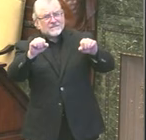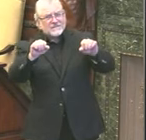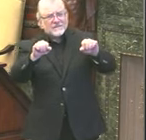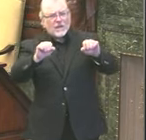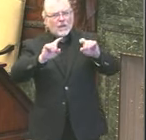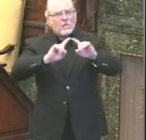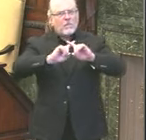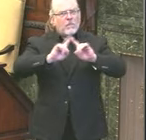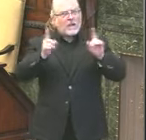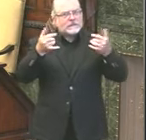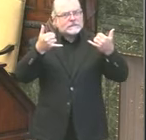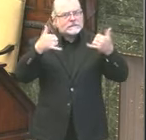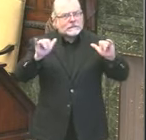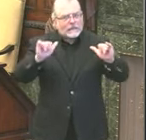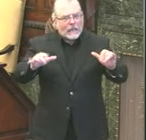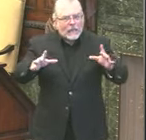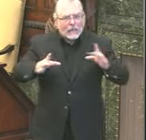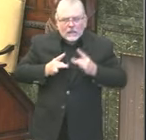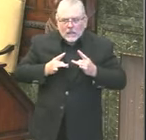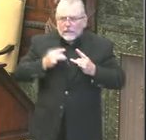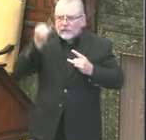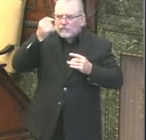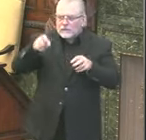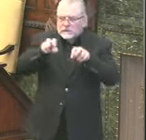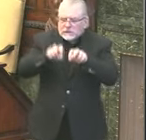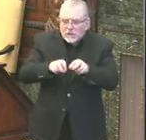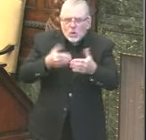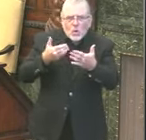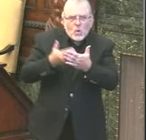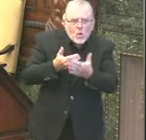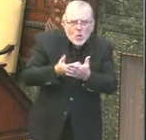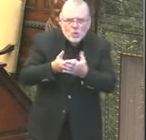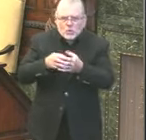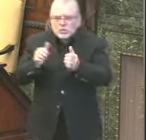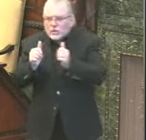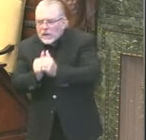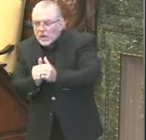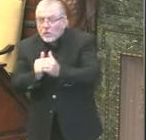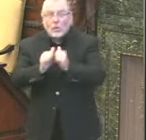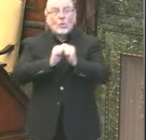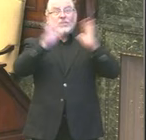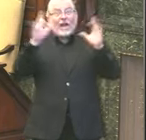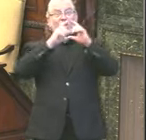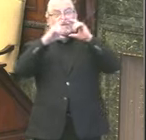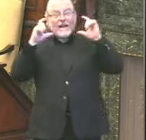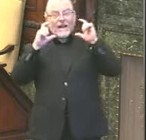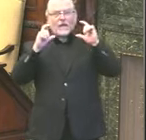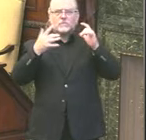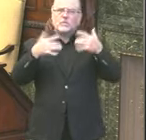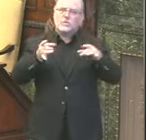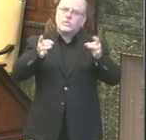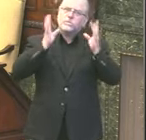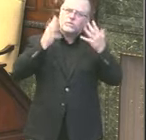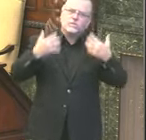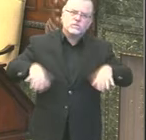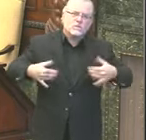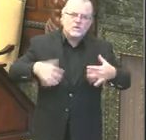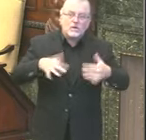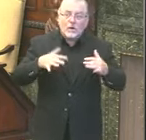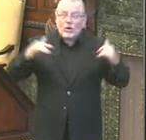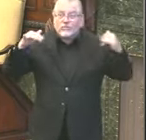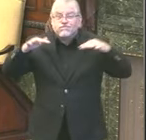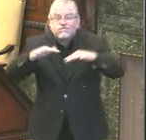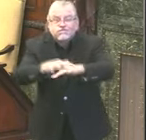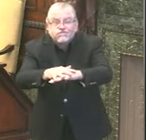people when they're close together and not wearing masks. When you have a crowd of people, it increases the risk that any one person may have the infection and may be spreading